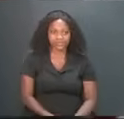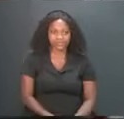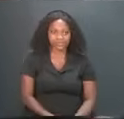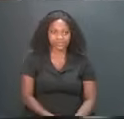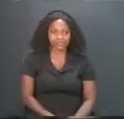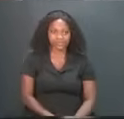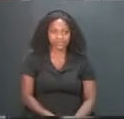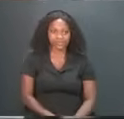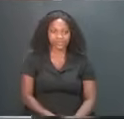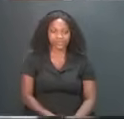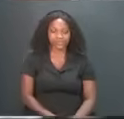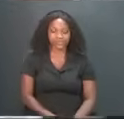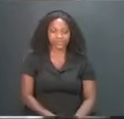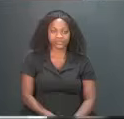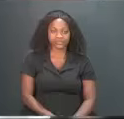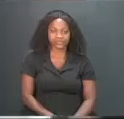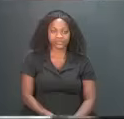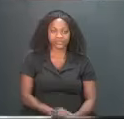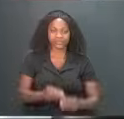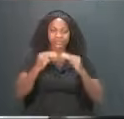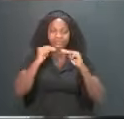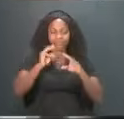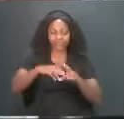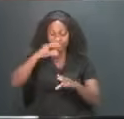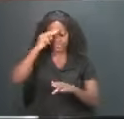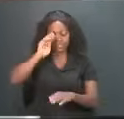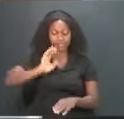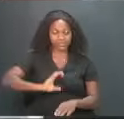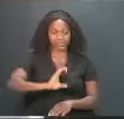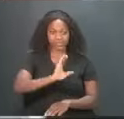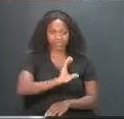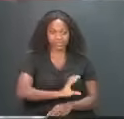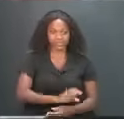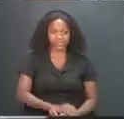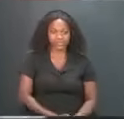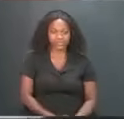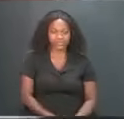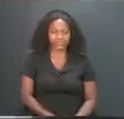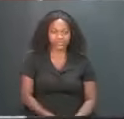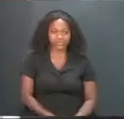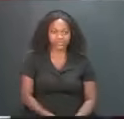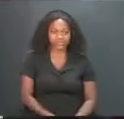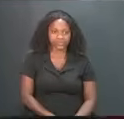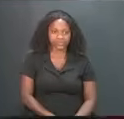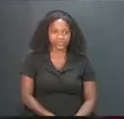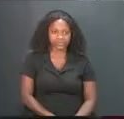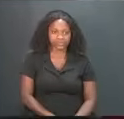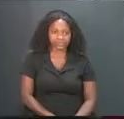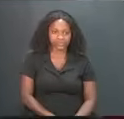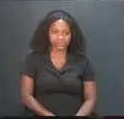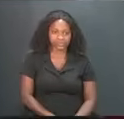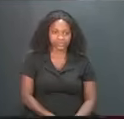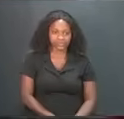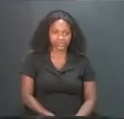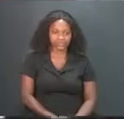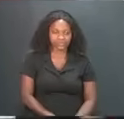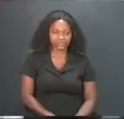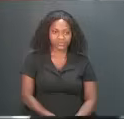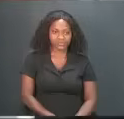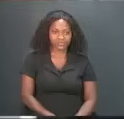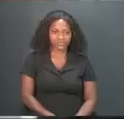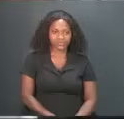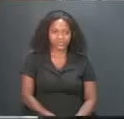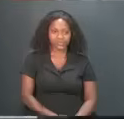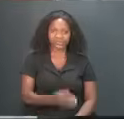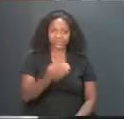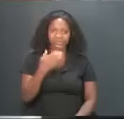Motion. Okay, yes. Thank you, Mr. Chairman Speaker. of the committee. Okay. Yeah, I have it here. Thank you,